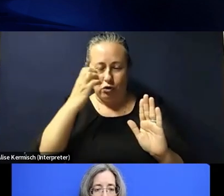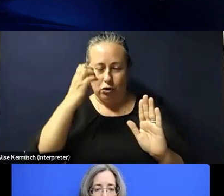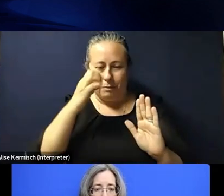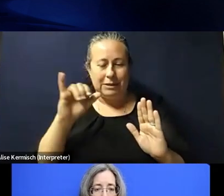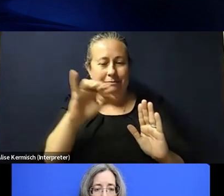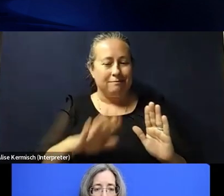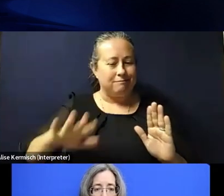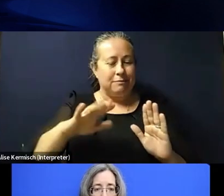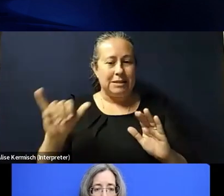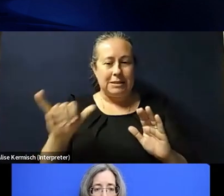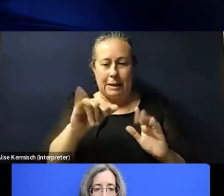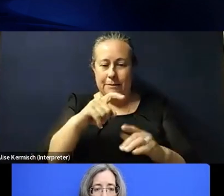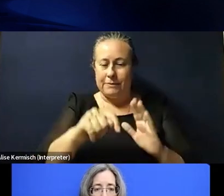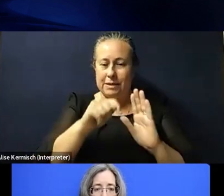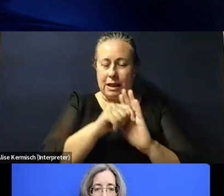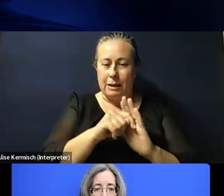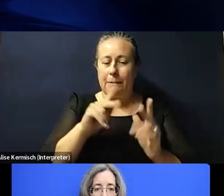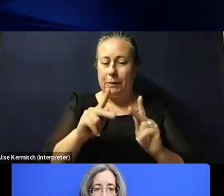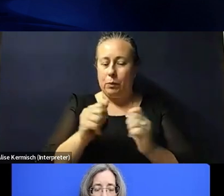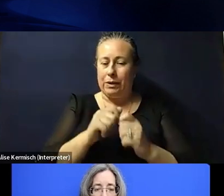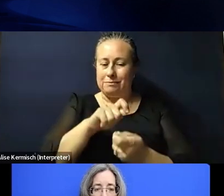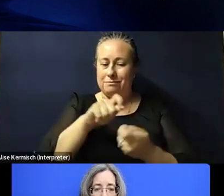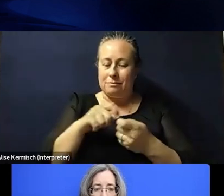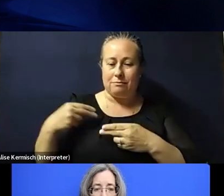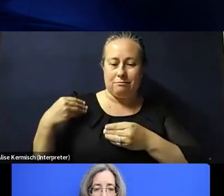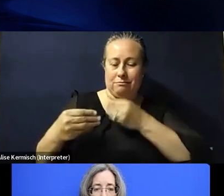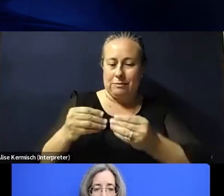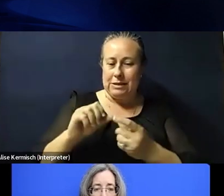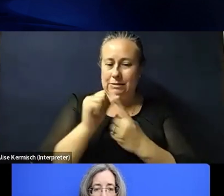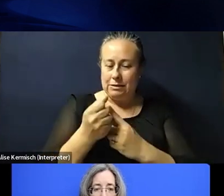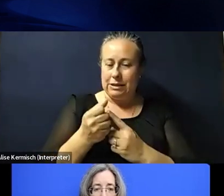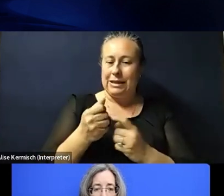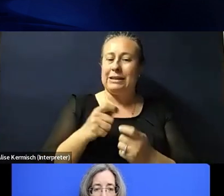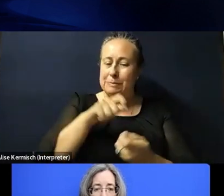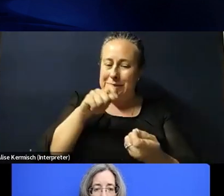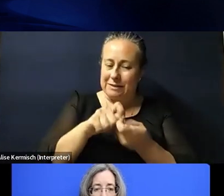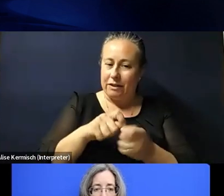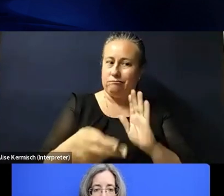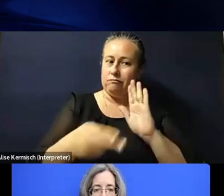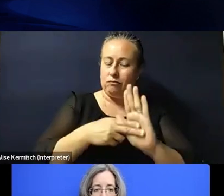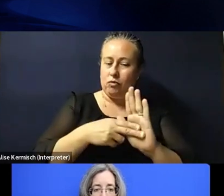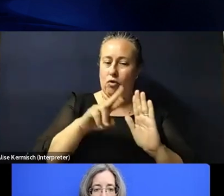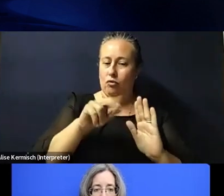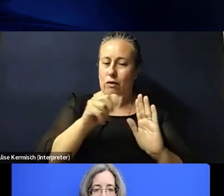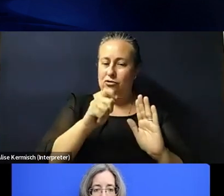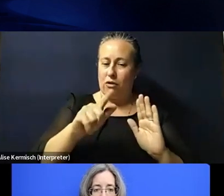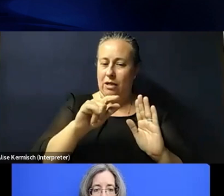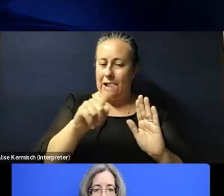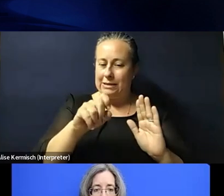where individuals with certain hereditary conditions are explicitly racialized. And I was wondering if you saw